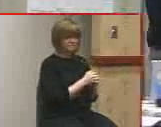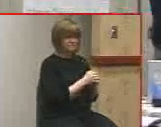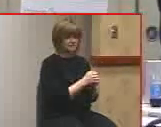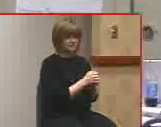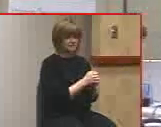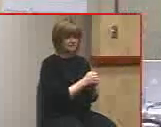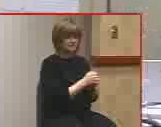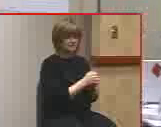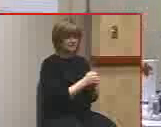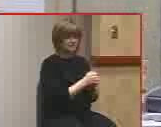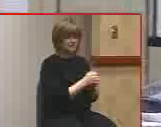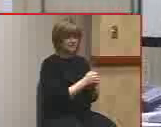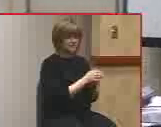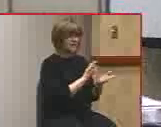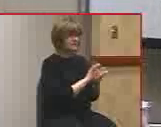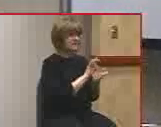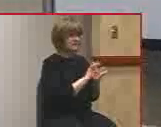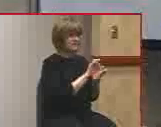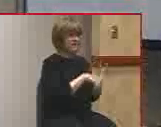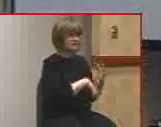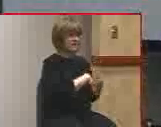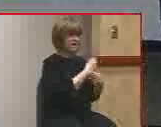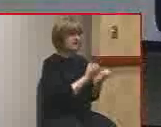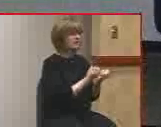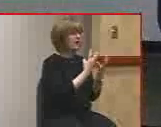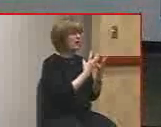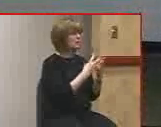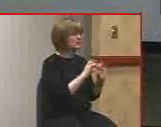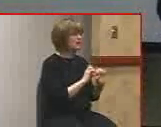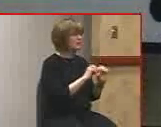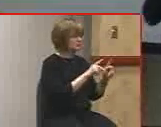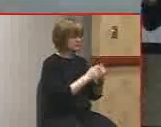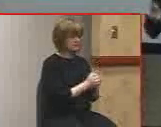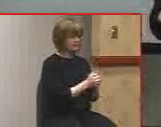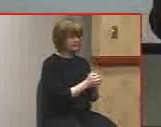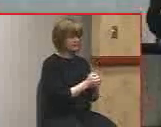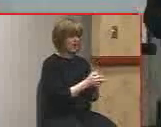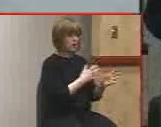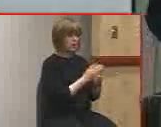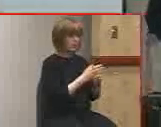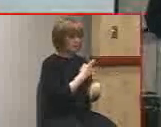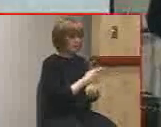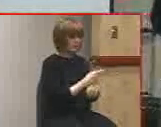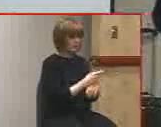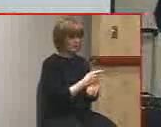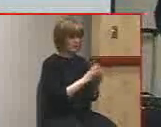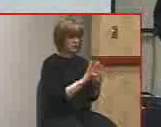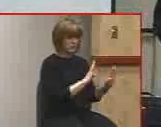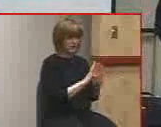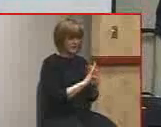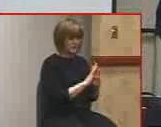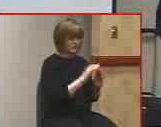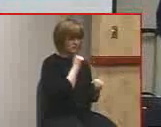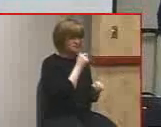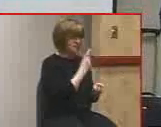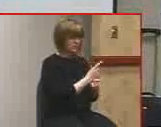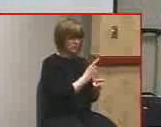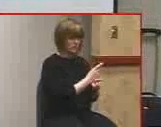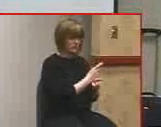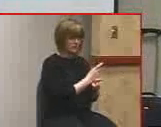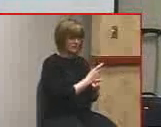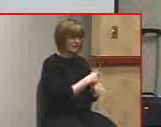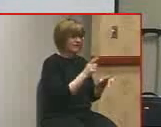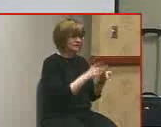Out of blank opportunities, right. So I would consider any time she's inappropriate, a missed opportunity to raise that